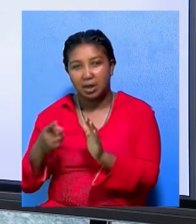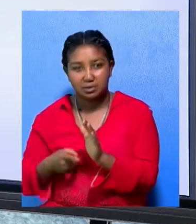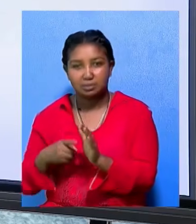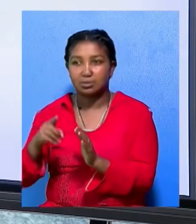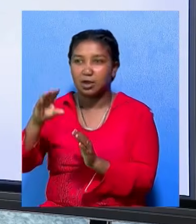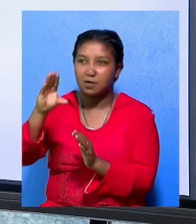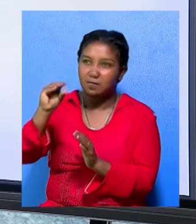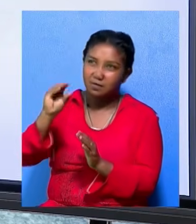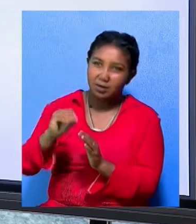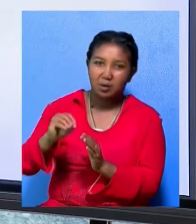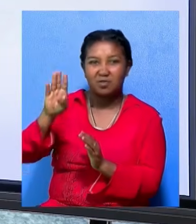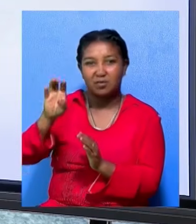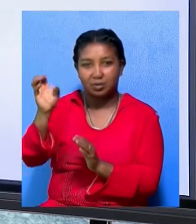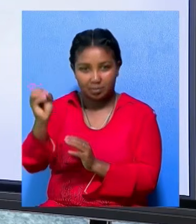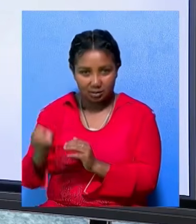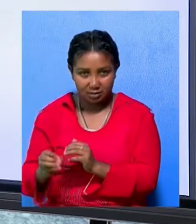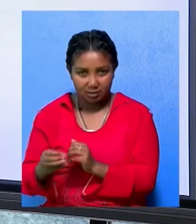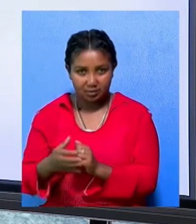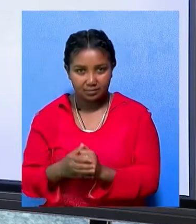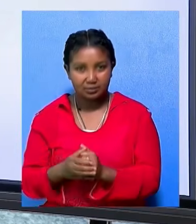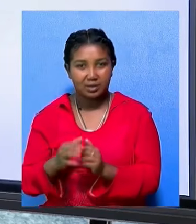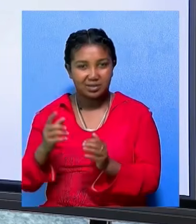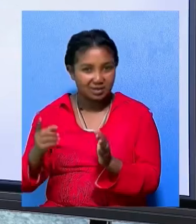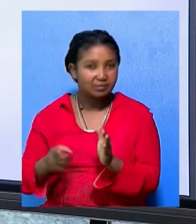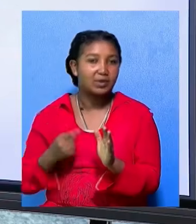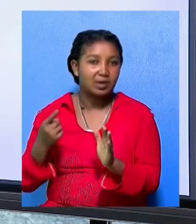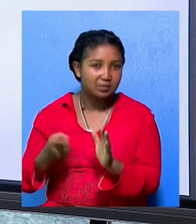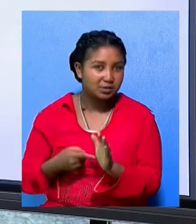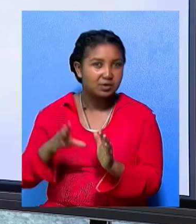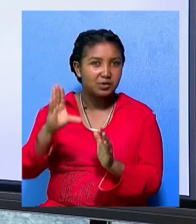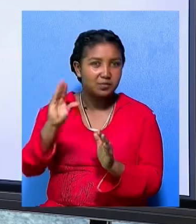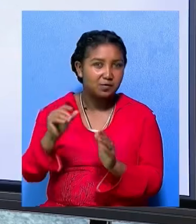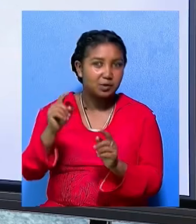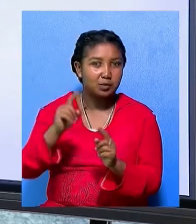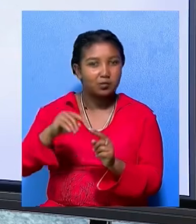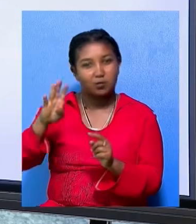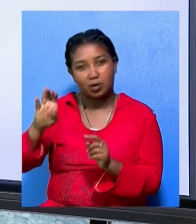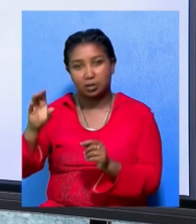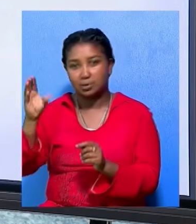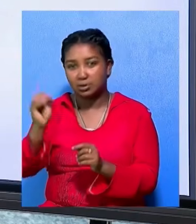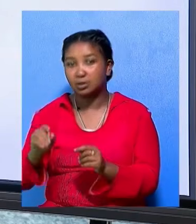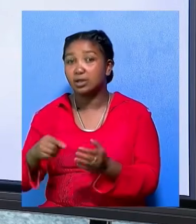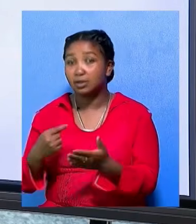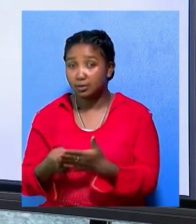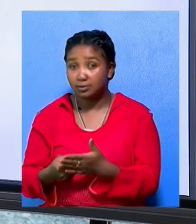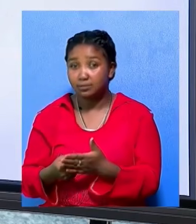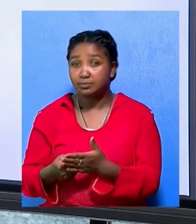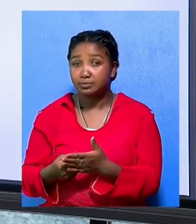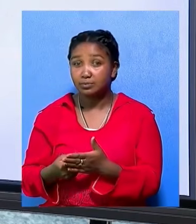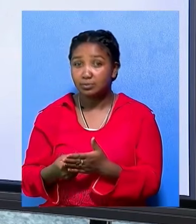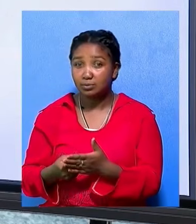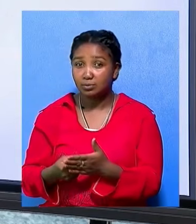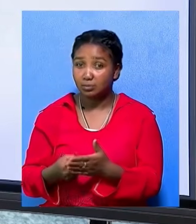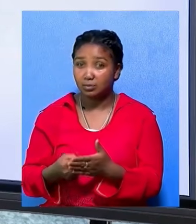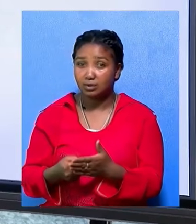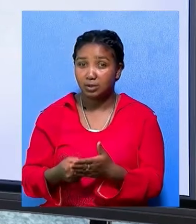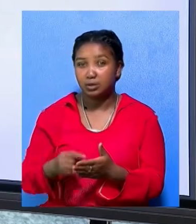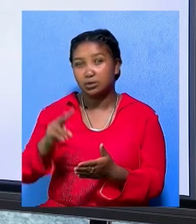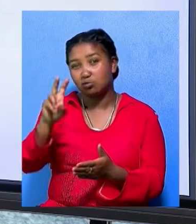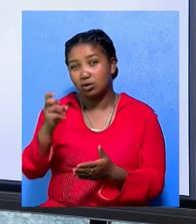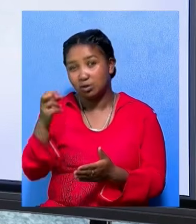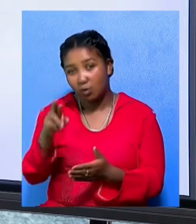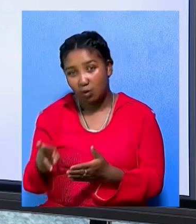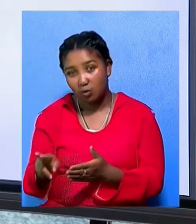to 40%, yeah? Sometimes, 50 to 40%. And then here, this one is around 20